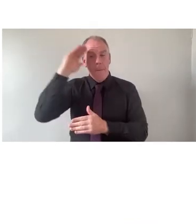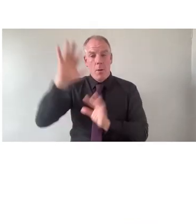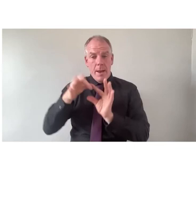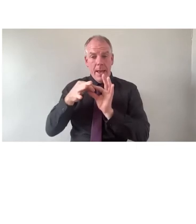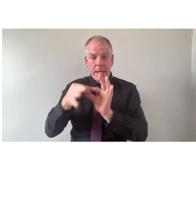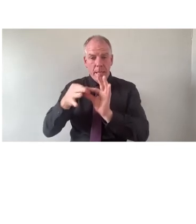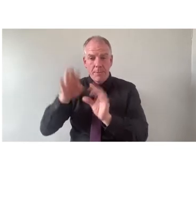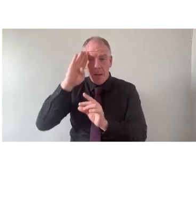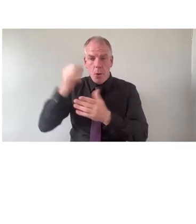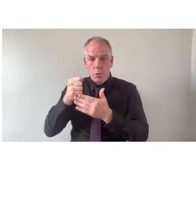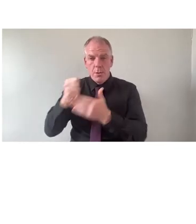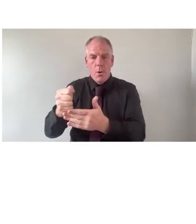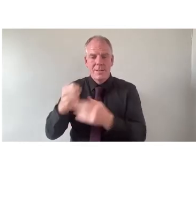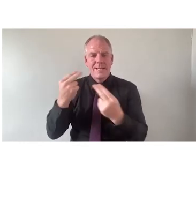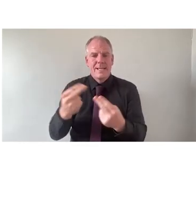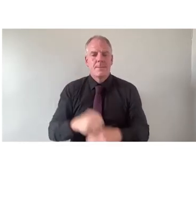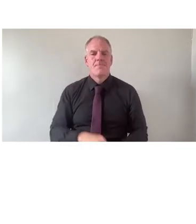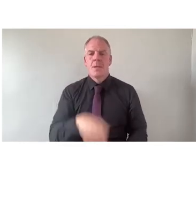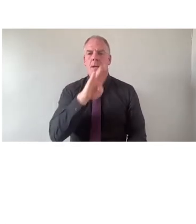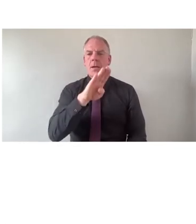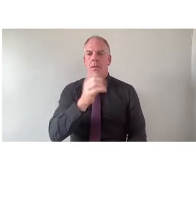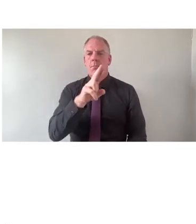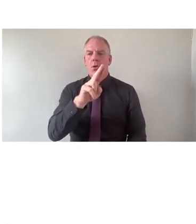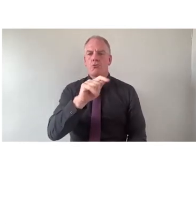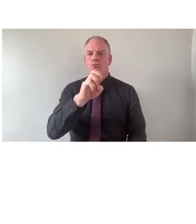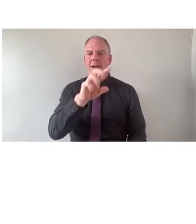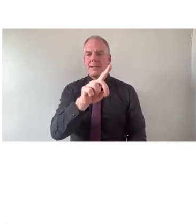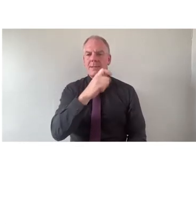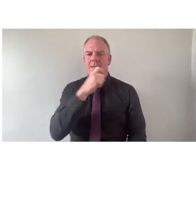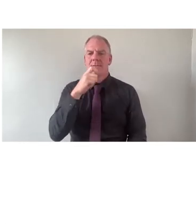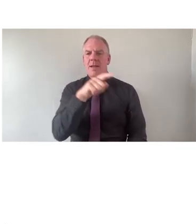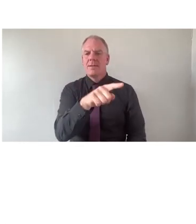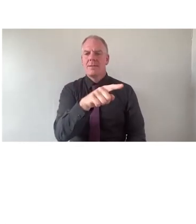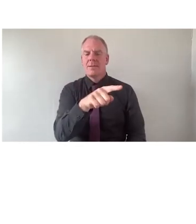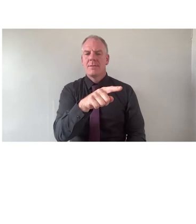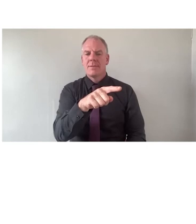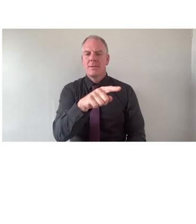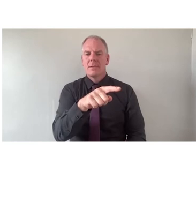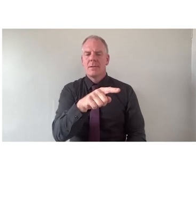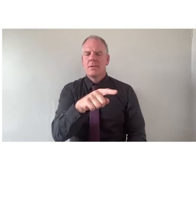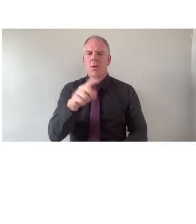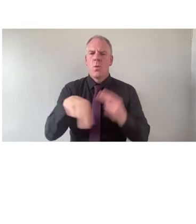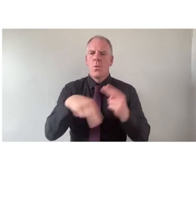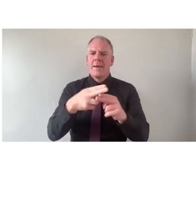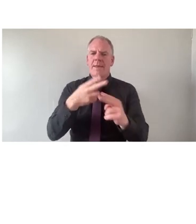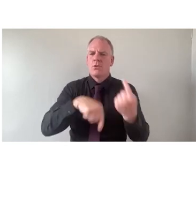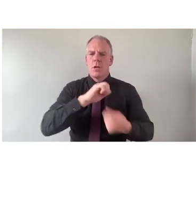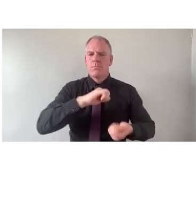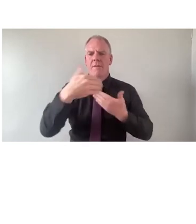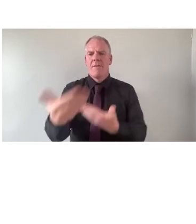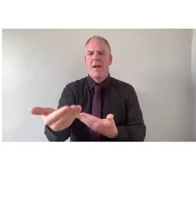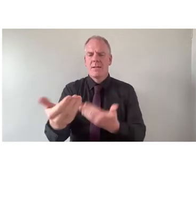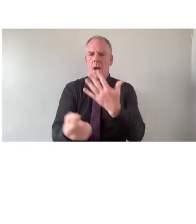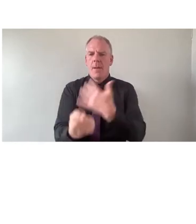support. And I know Bertrand had made the point, quite an interesting insight, unless we provide opportunities within